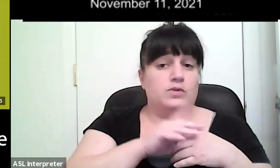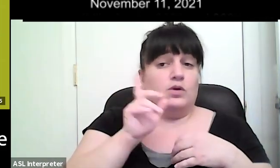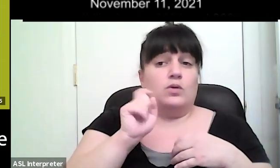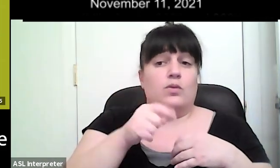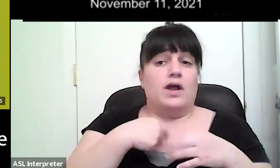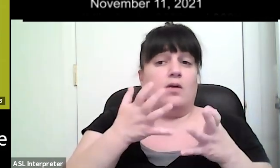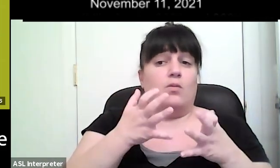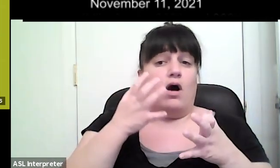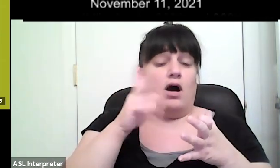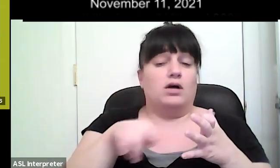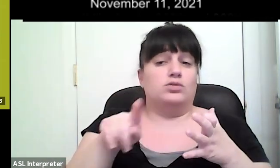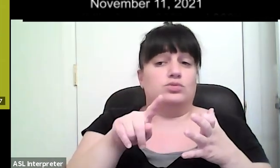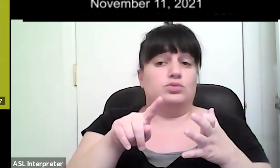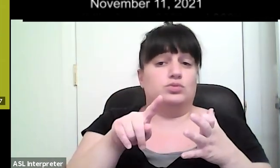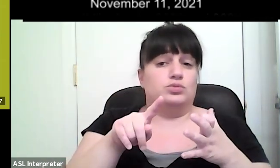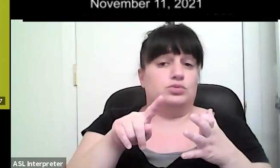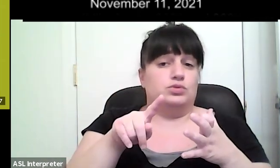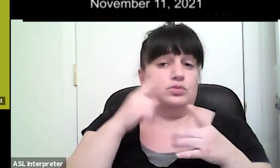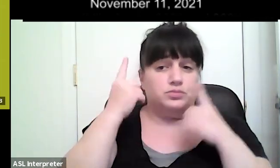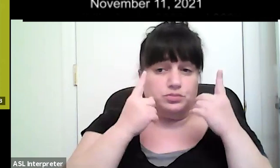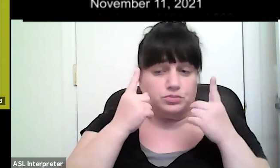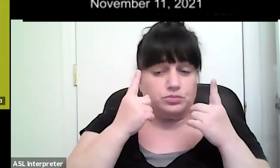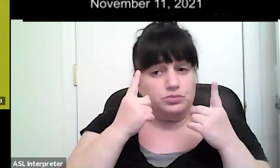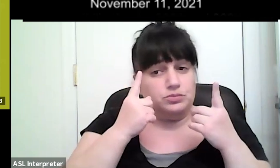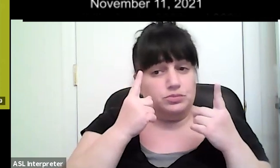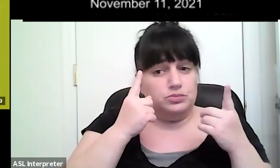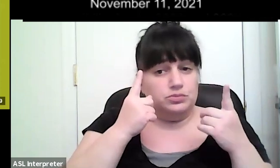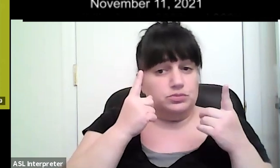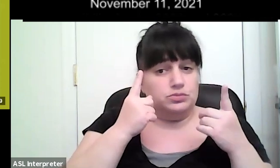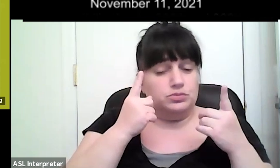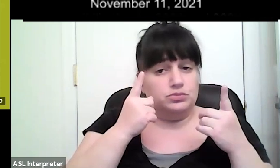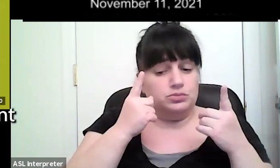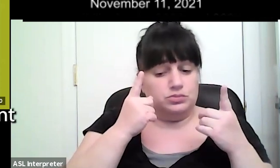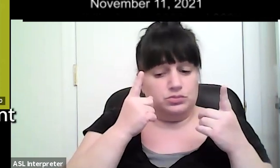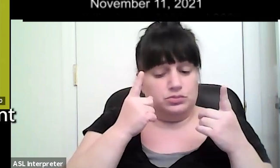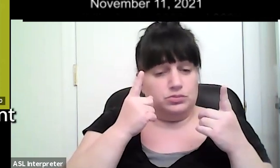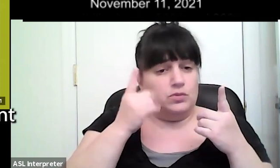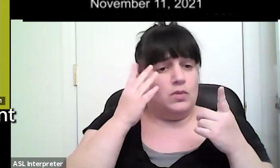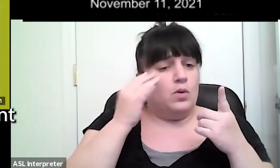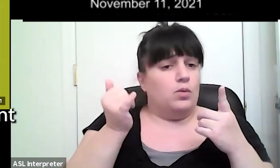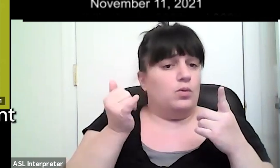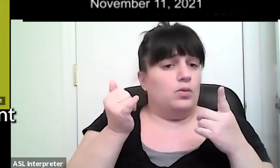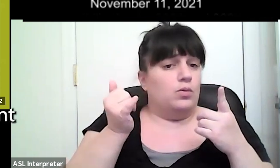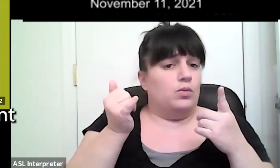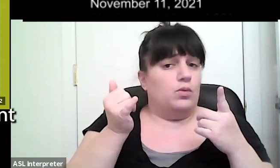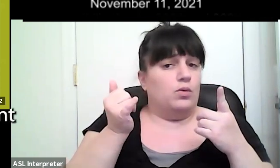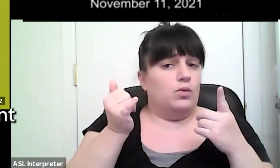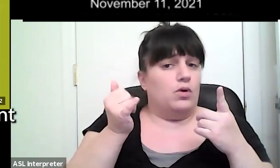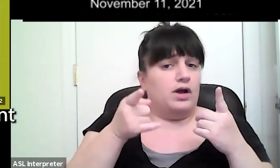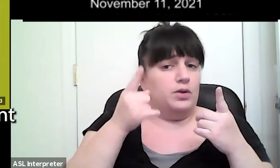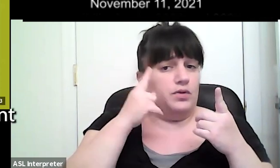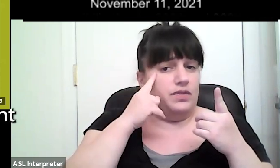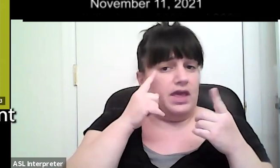I want people to ponder while they leave this presentation is, why do they think